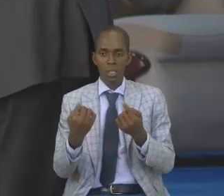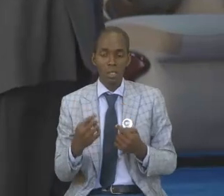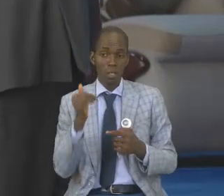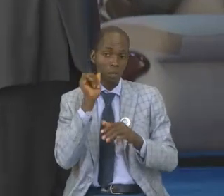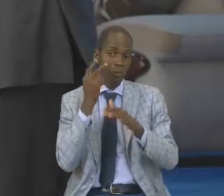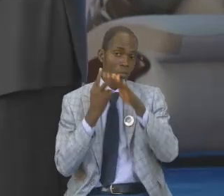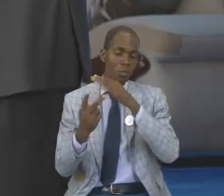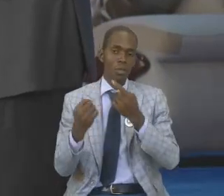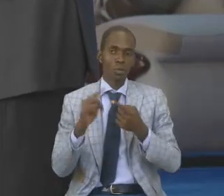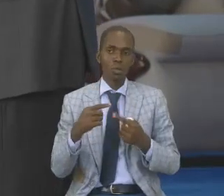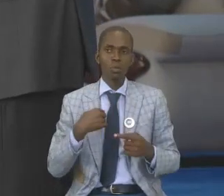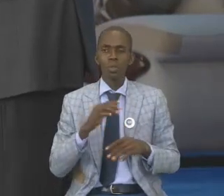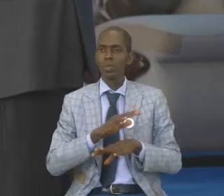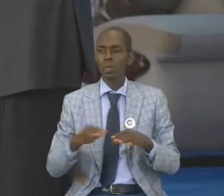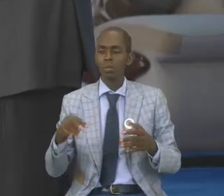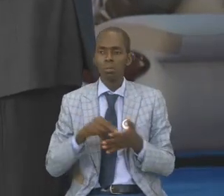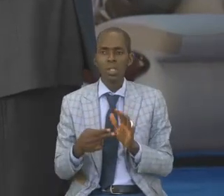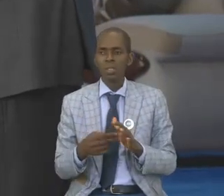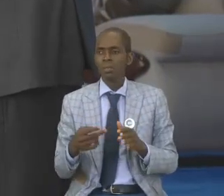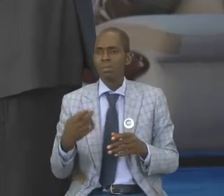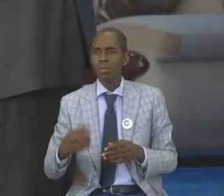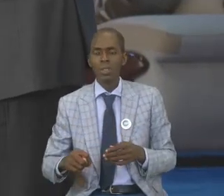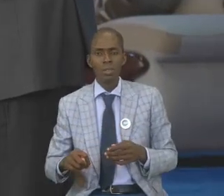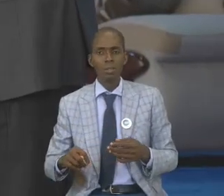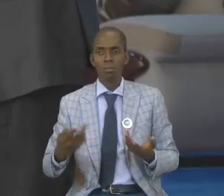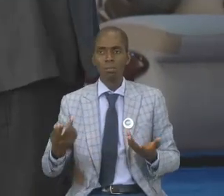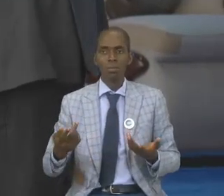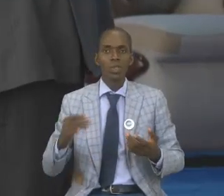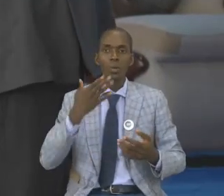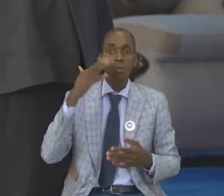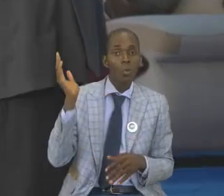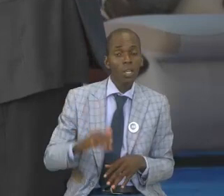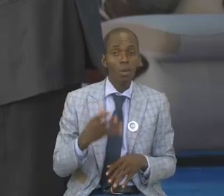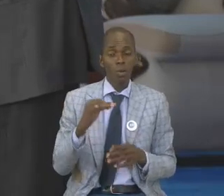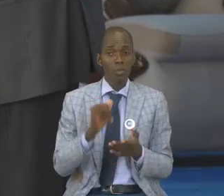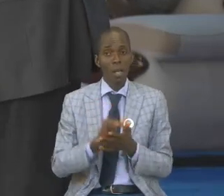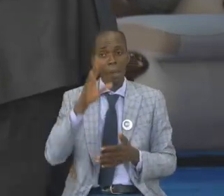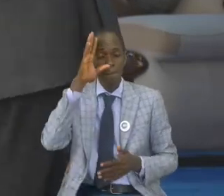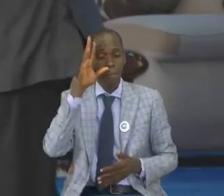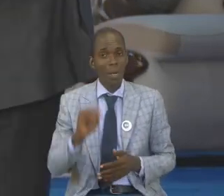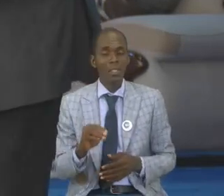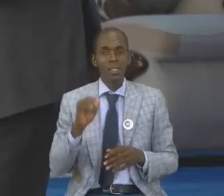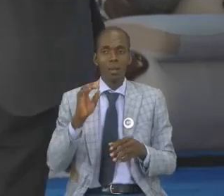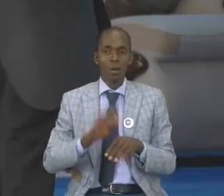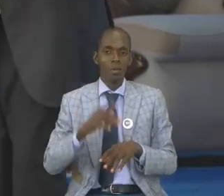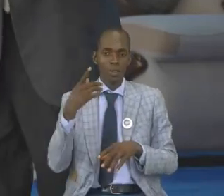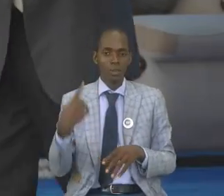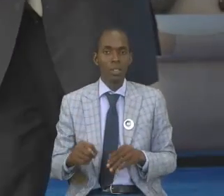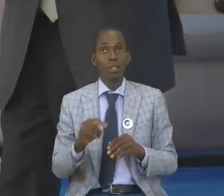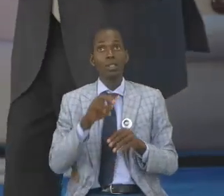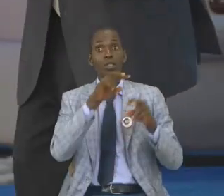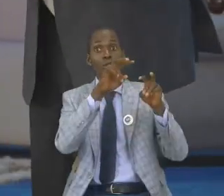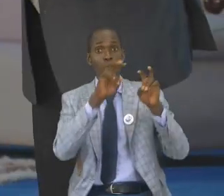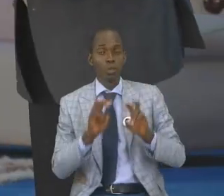the brutality of the man on the throne, the brutality of Nebuchadnezzar or Belshazzar. It